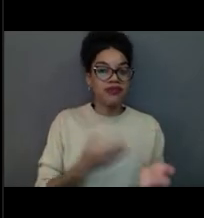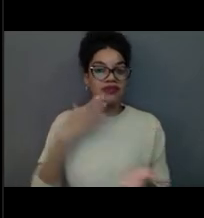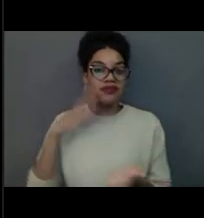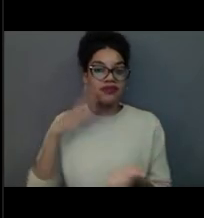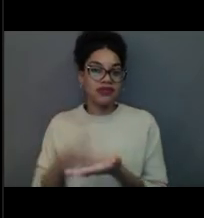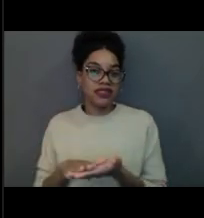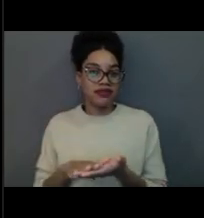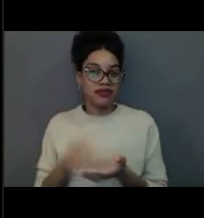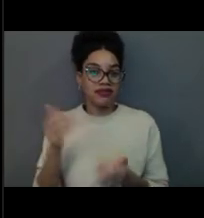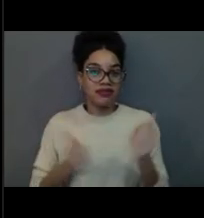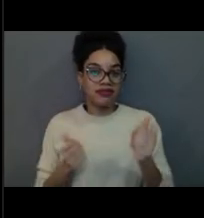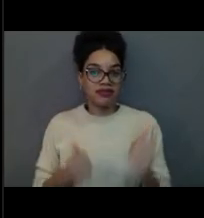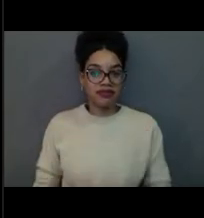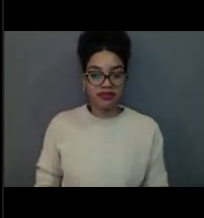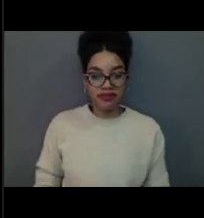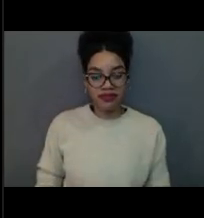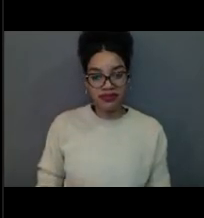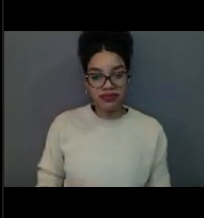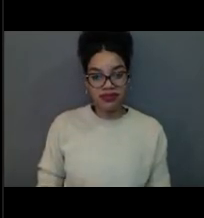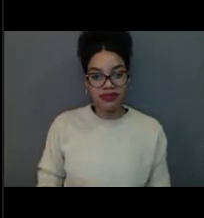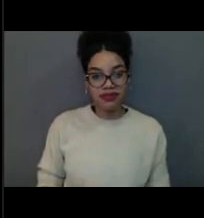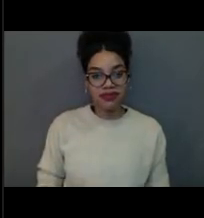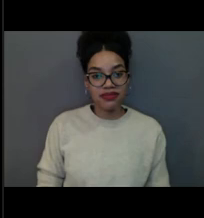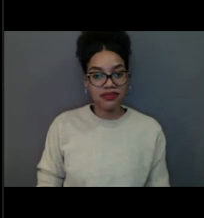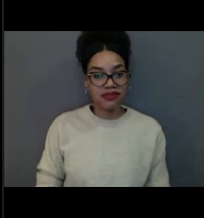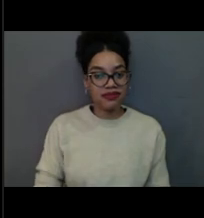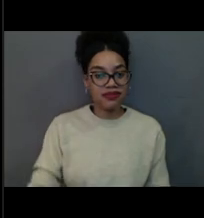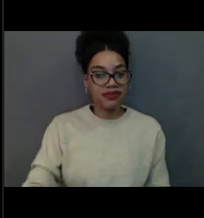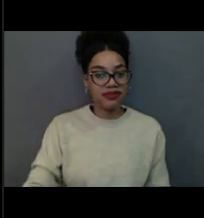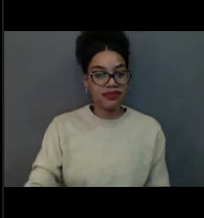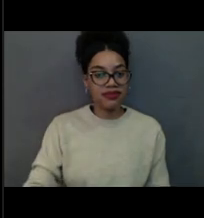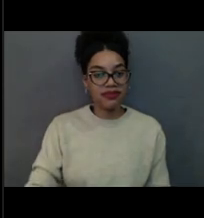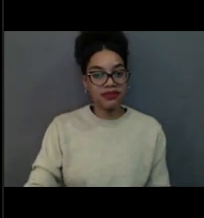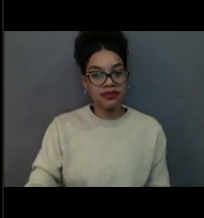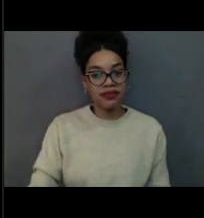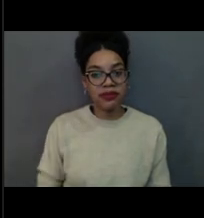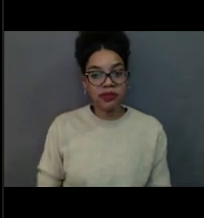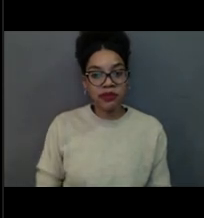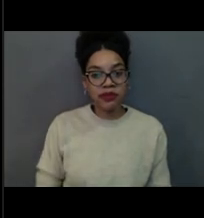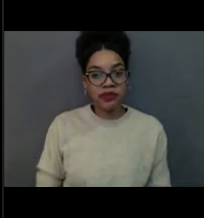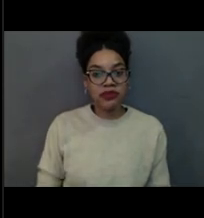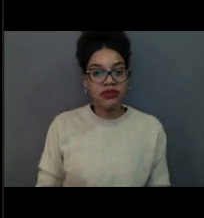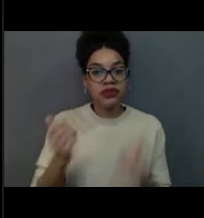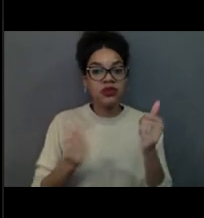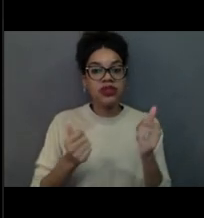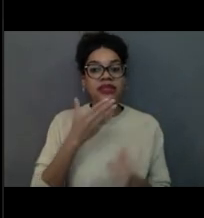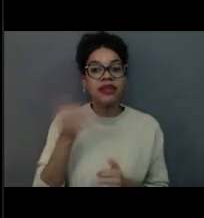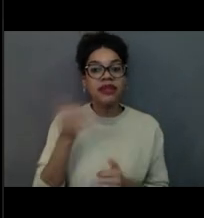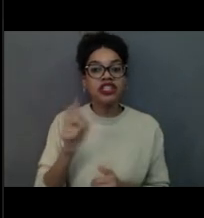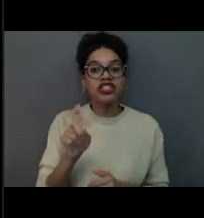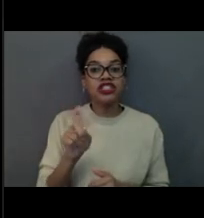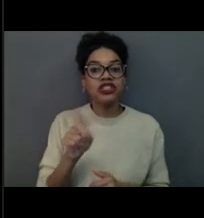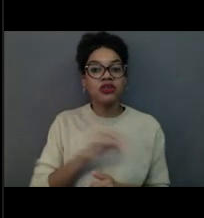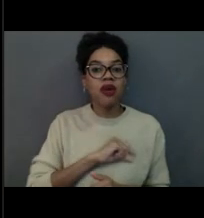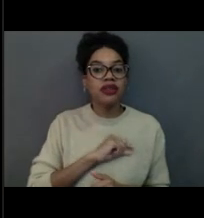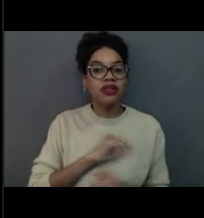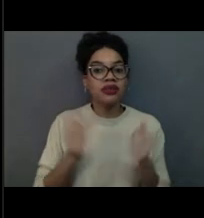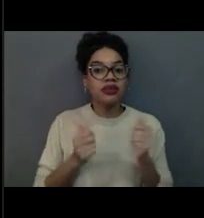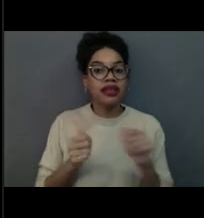like it's better quality. So the first one, which one here, which of these fish is probably better quality, A or